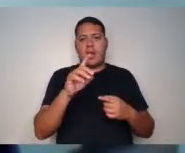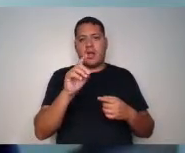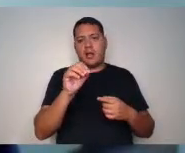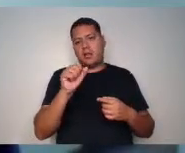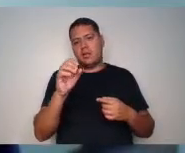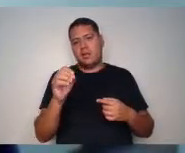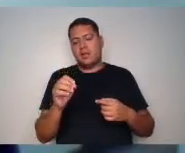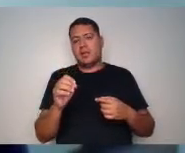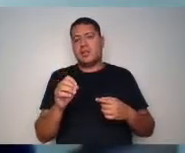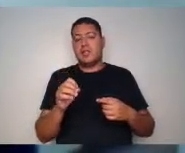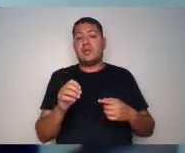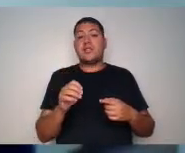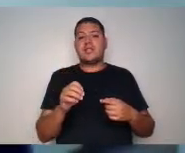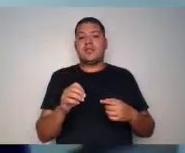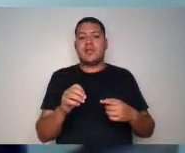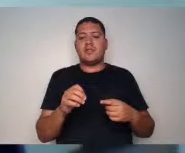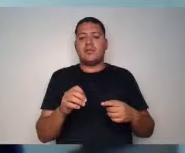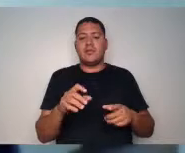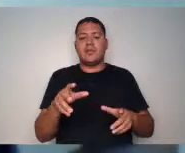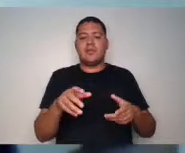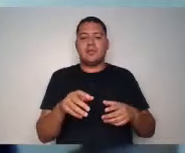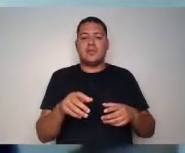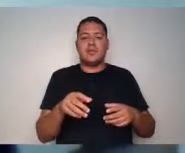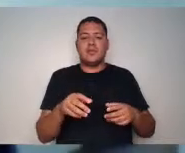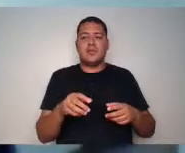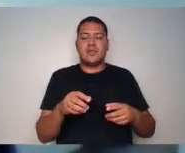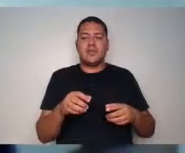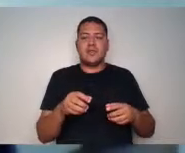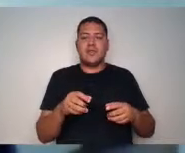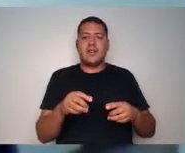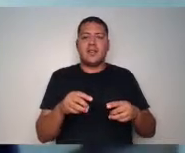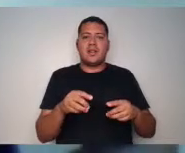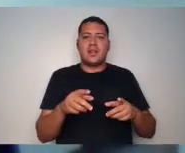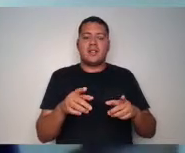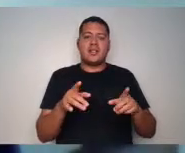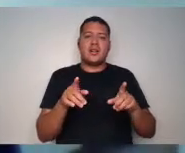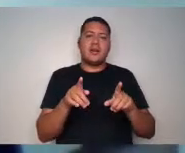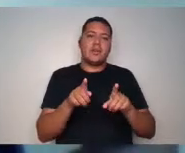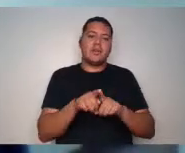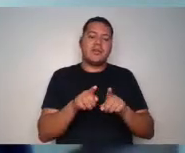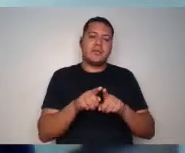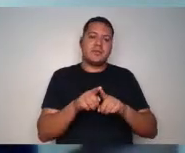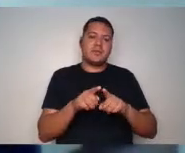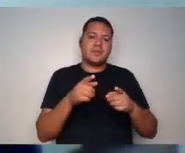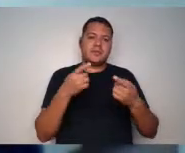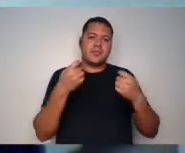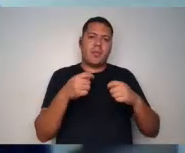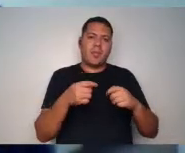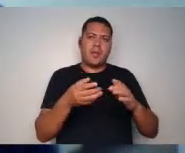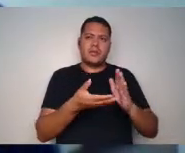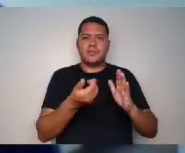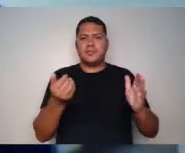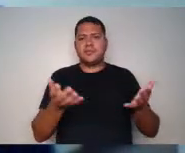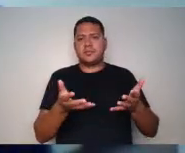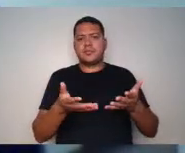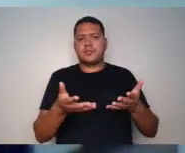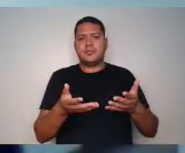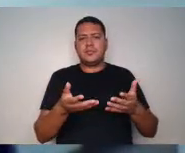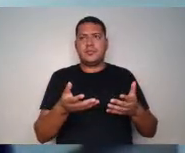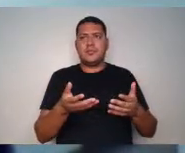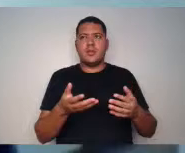with the proposals of the questions that will be made. But I will now have to become absent